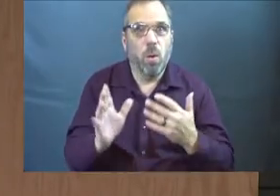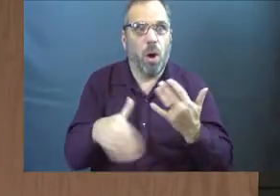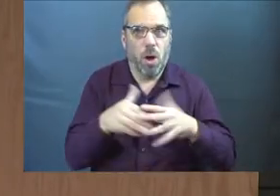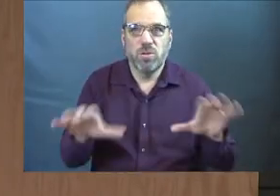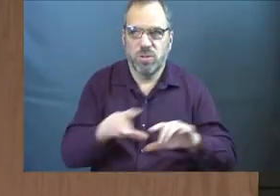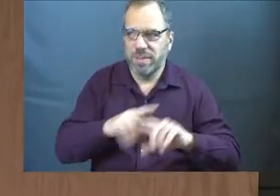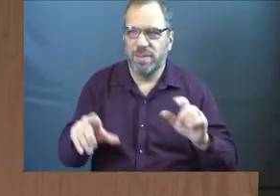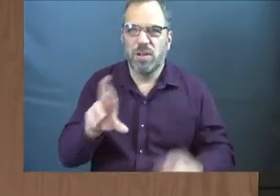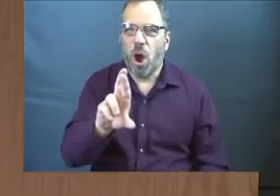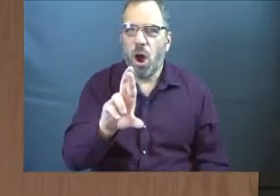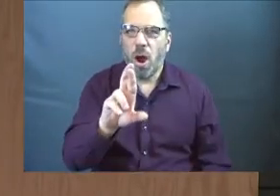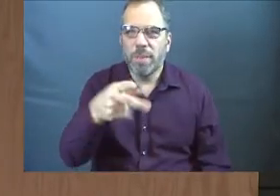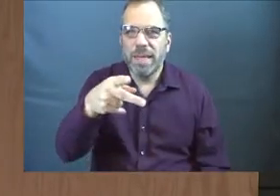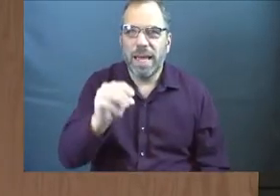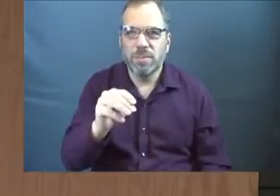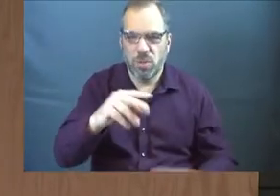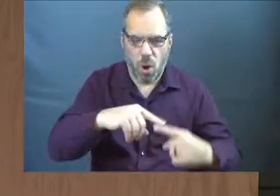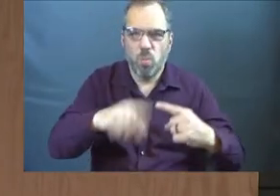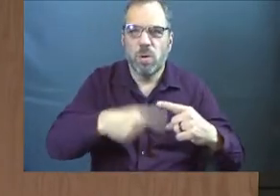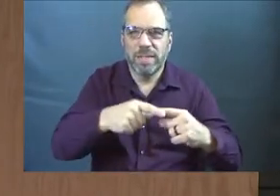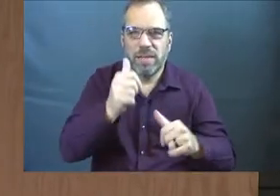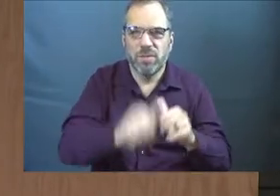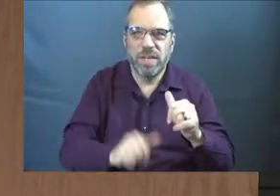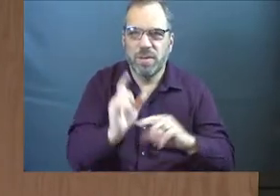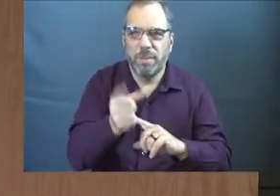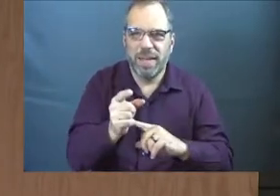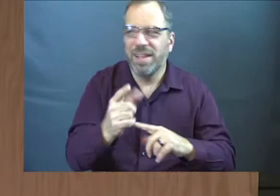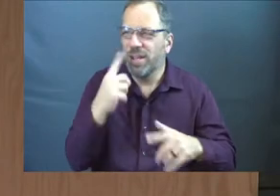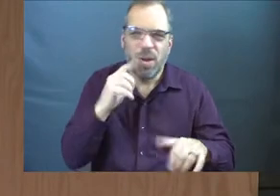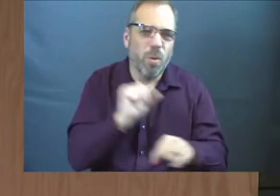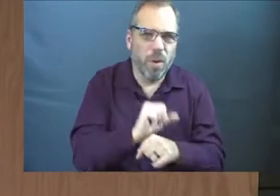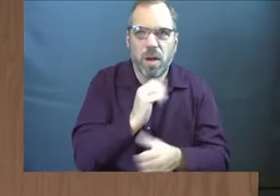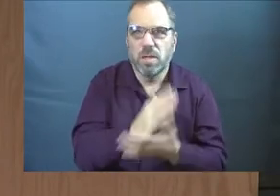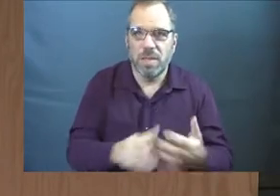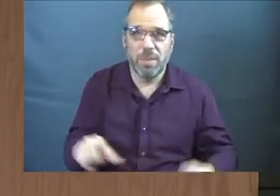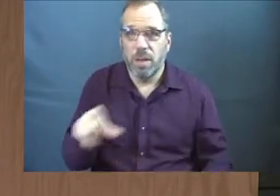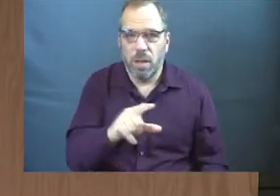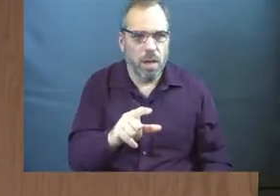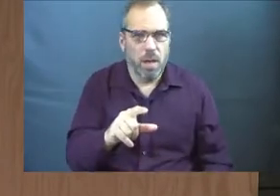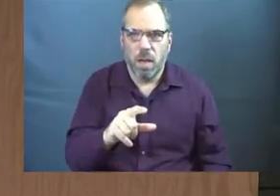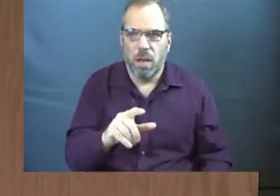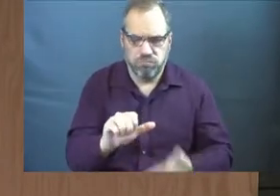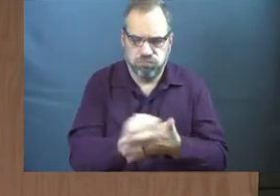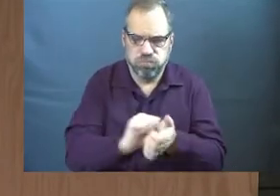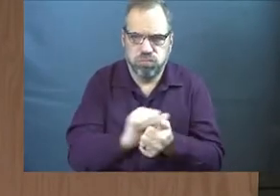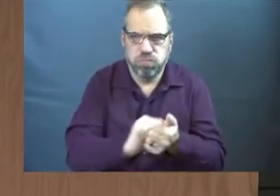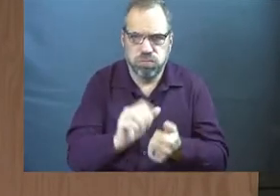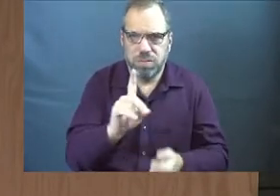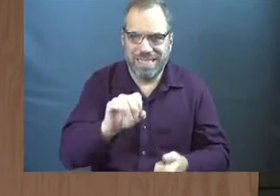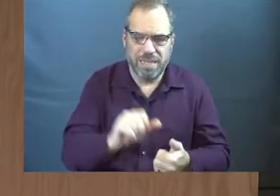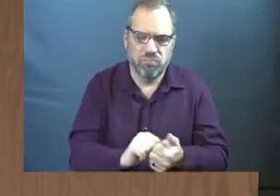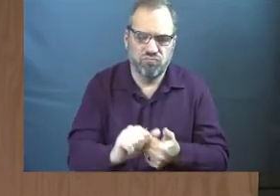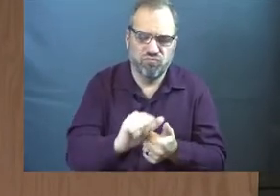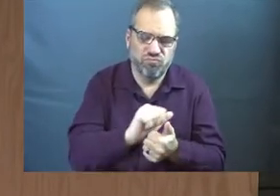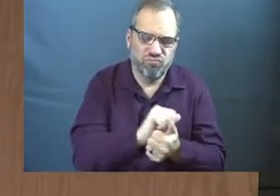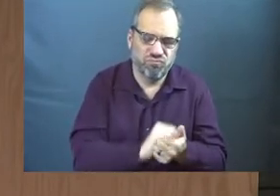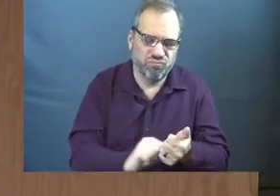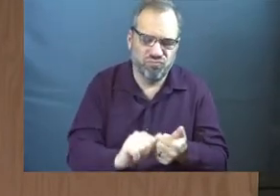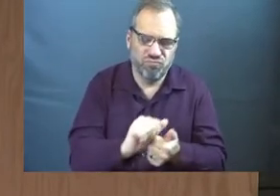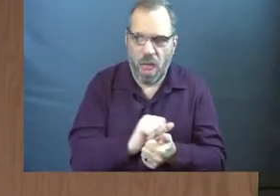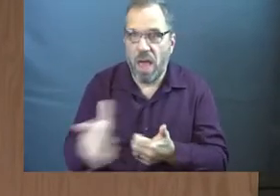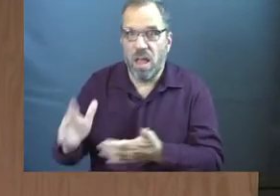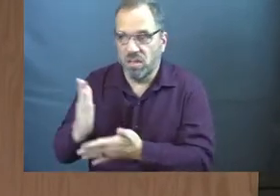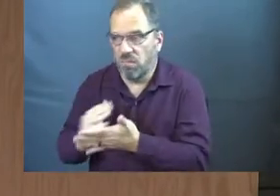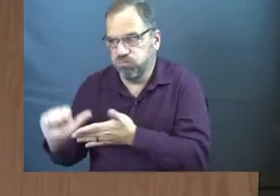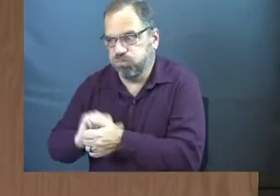things at different RPMs, right? Like there's certain tasks, you know. Some of you guys like wash the dishes at very low RPMs and there's a